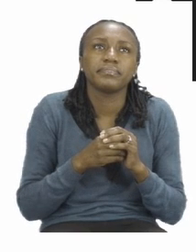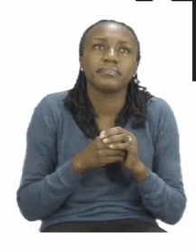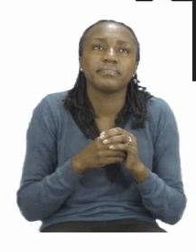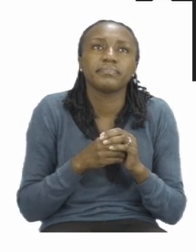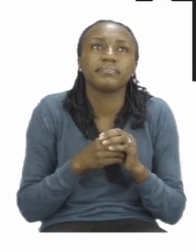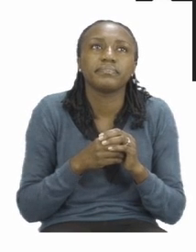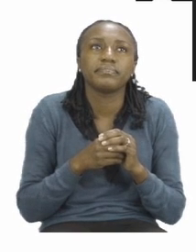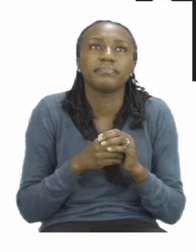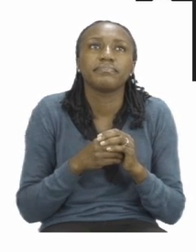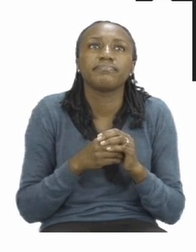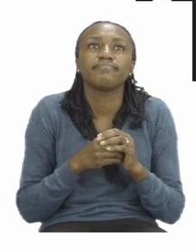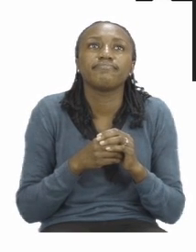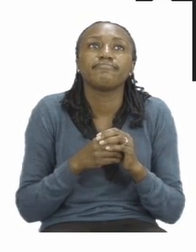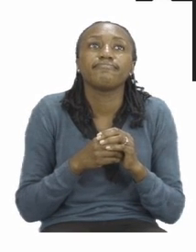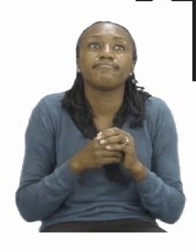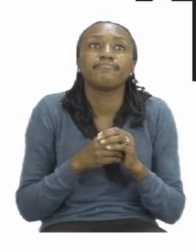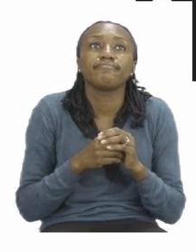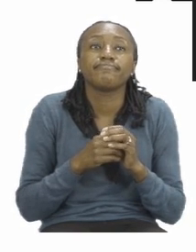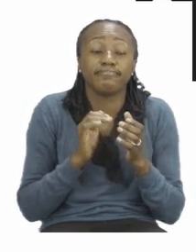5 says,